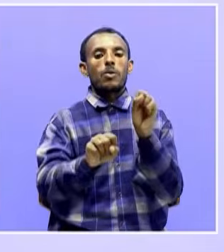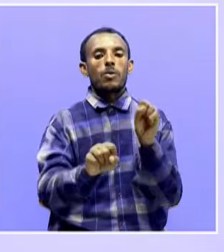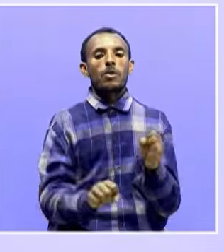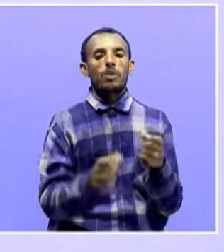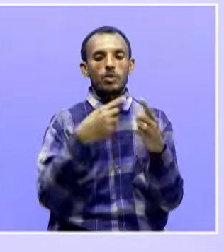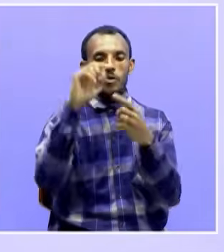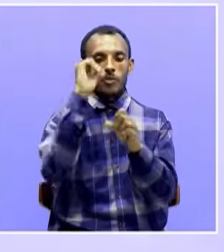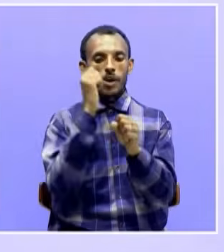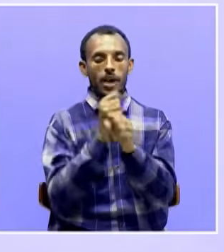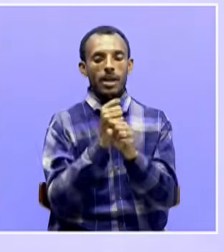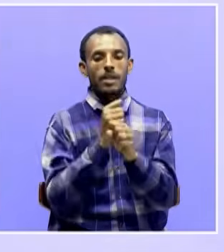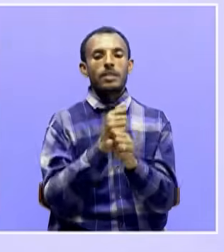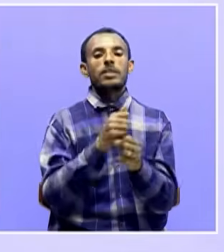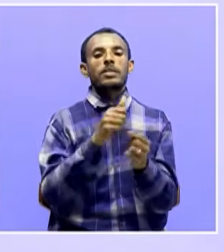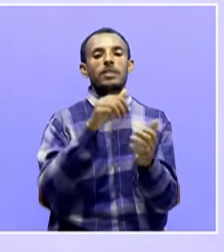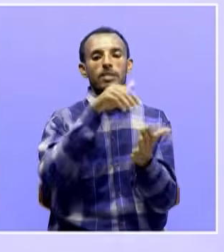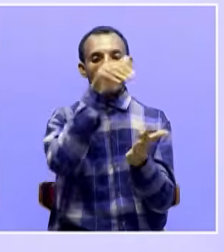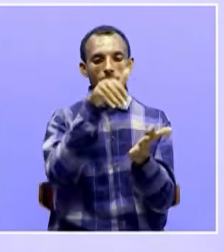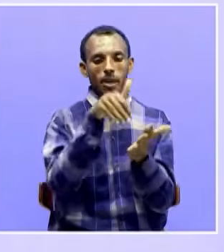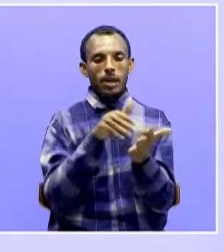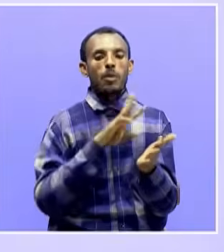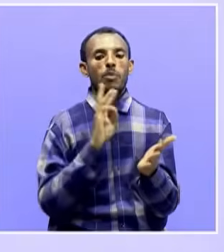to find the median, we'll follow the same procedure.